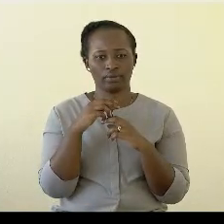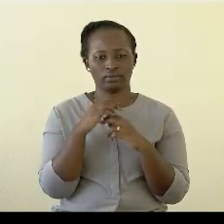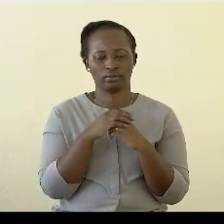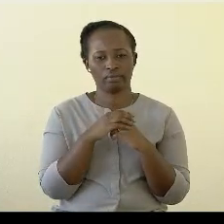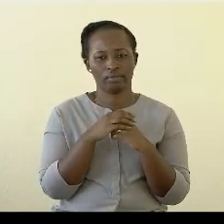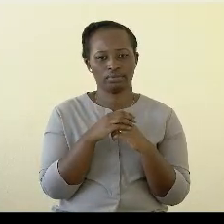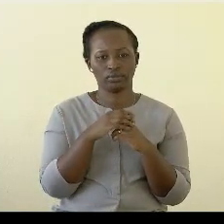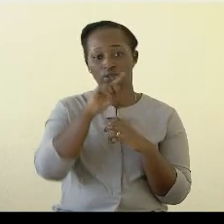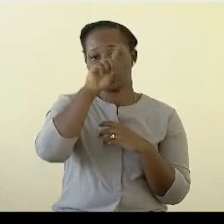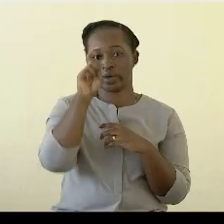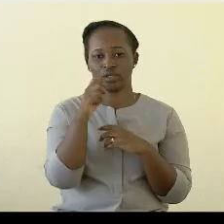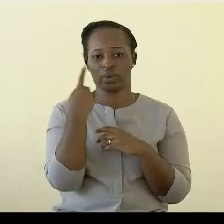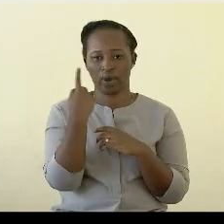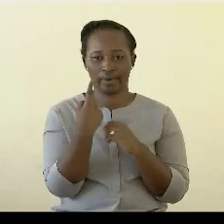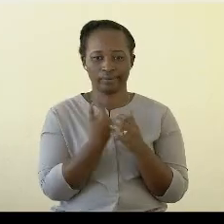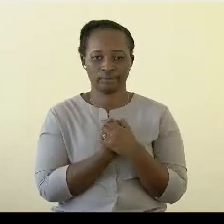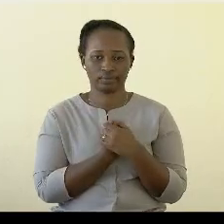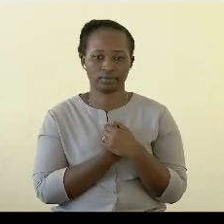to question number 1.